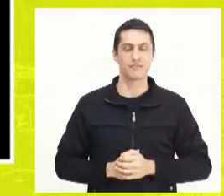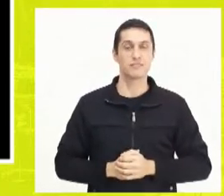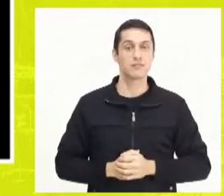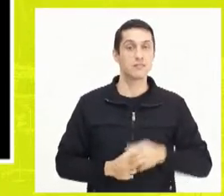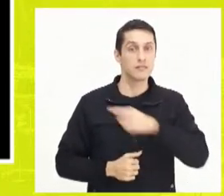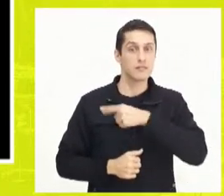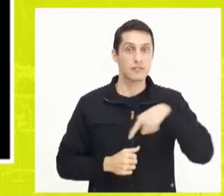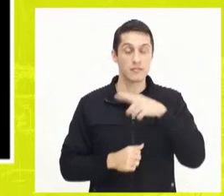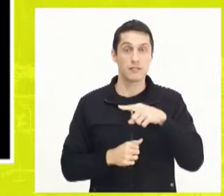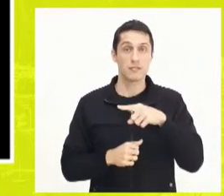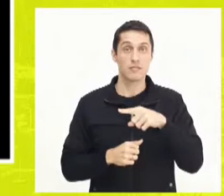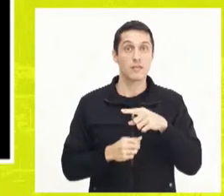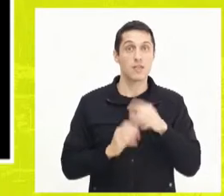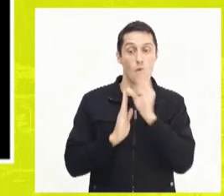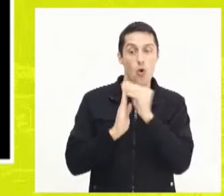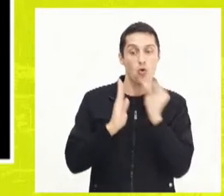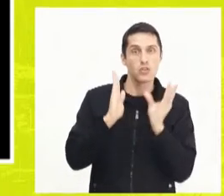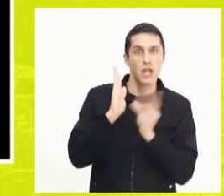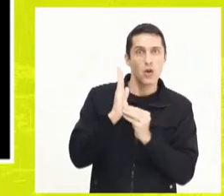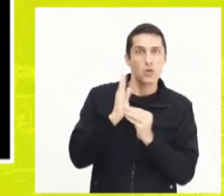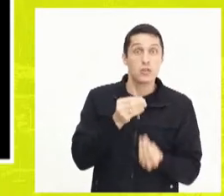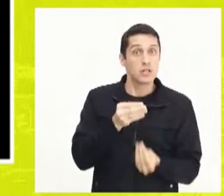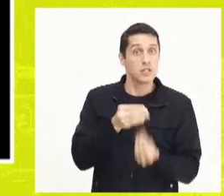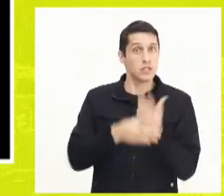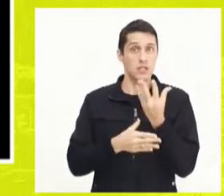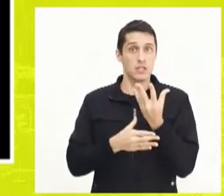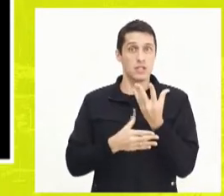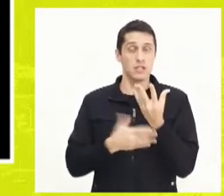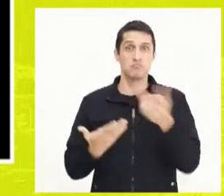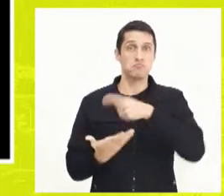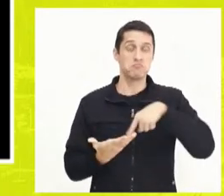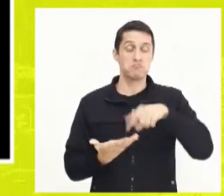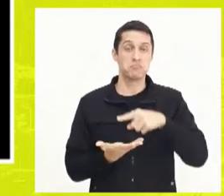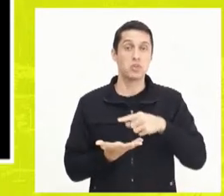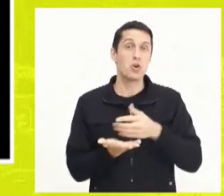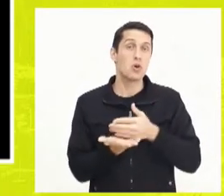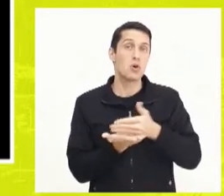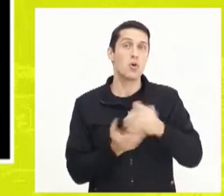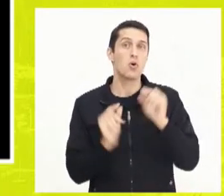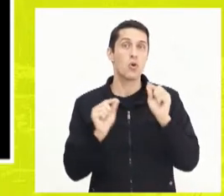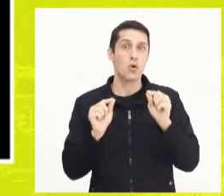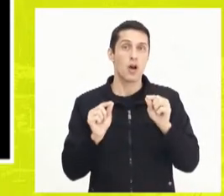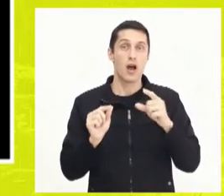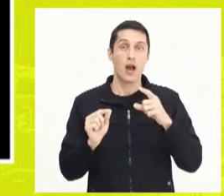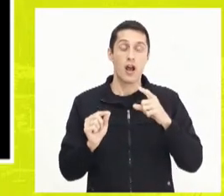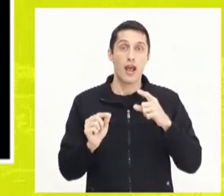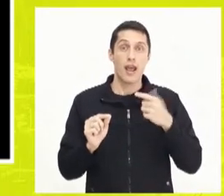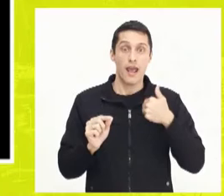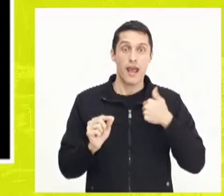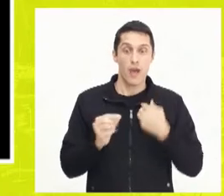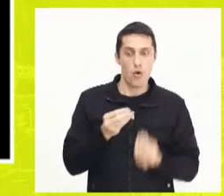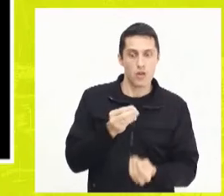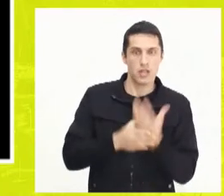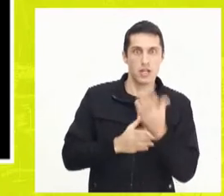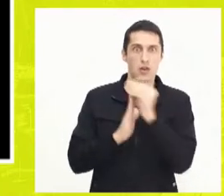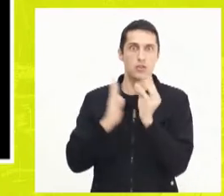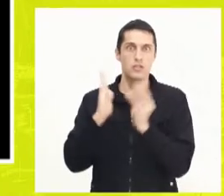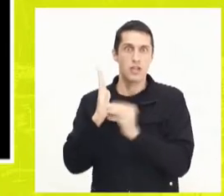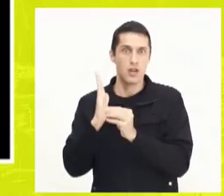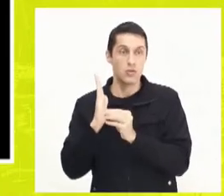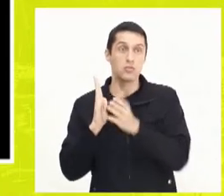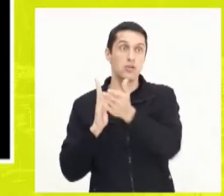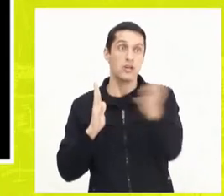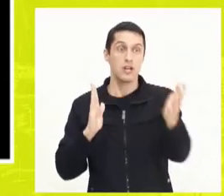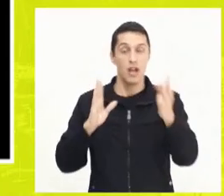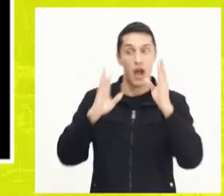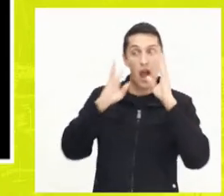and surveilled we produce content and as we produce content we dispute the attention with all